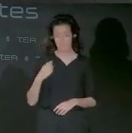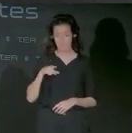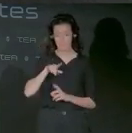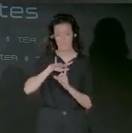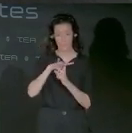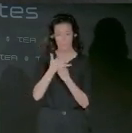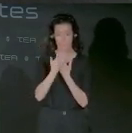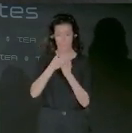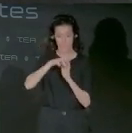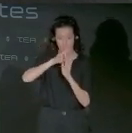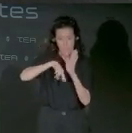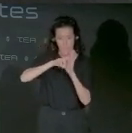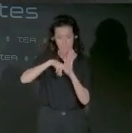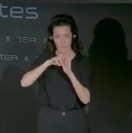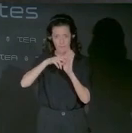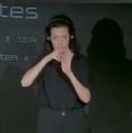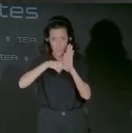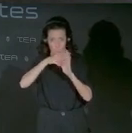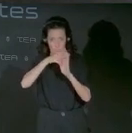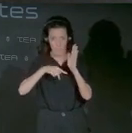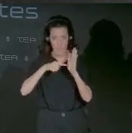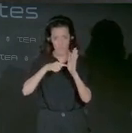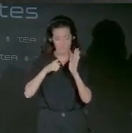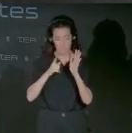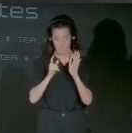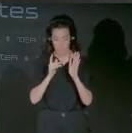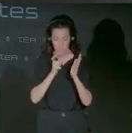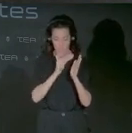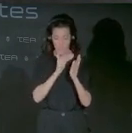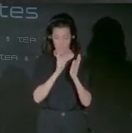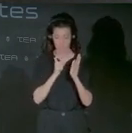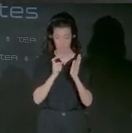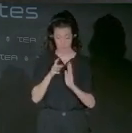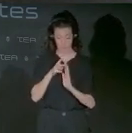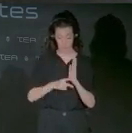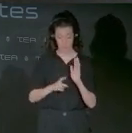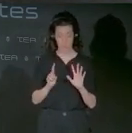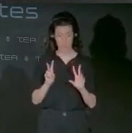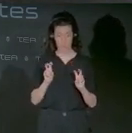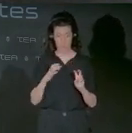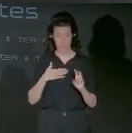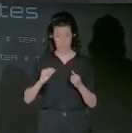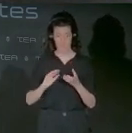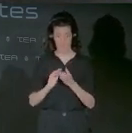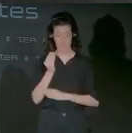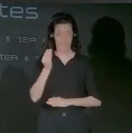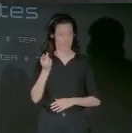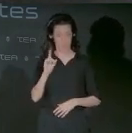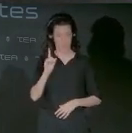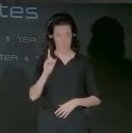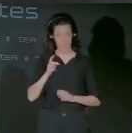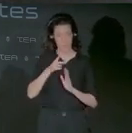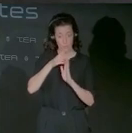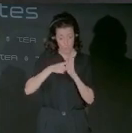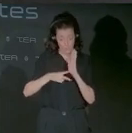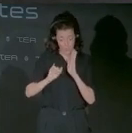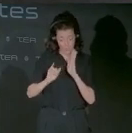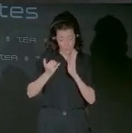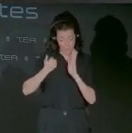rules, but it looks at what we already have and makes that conclusion that we actually have